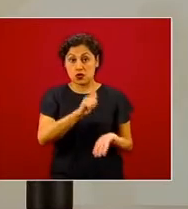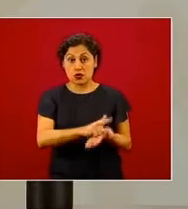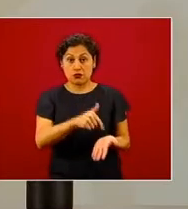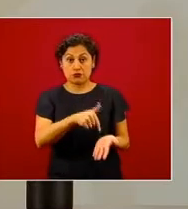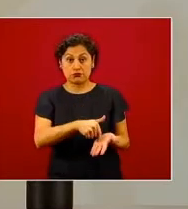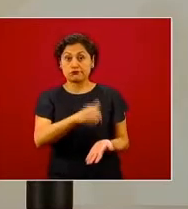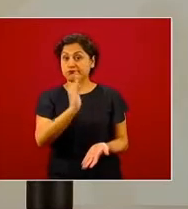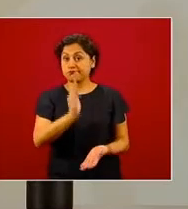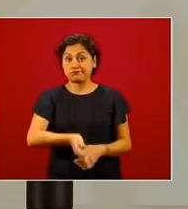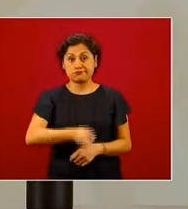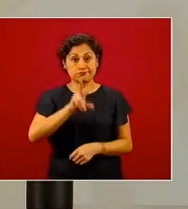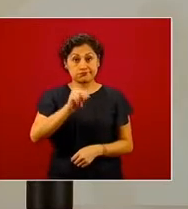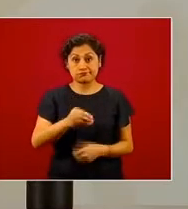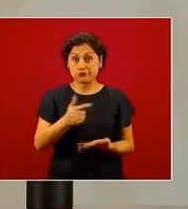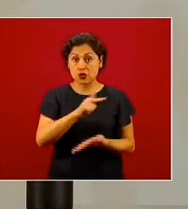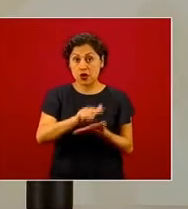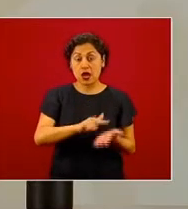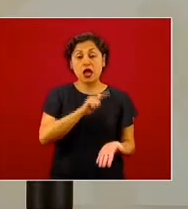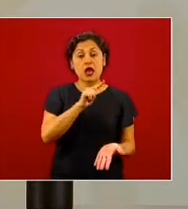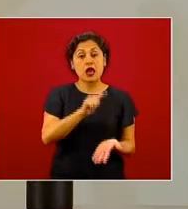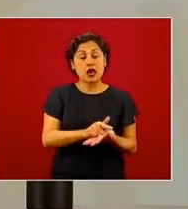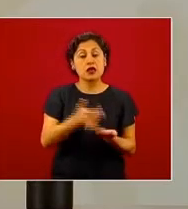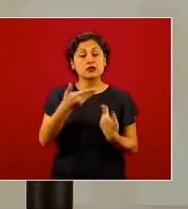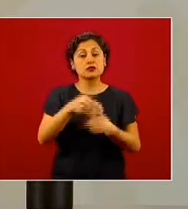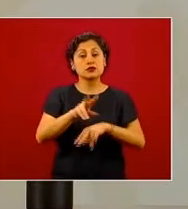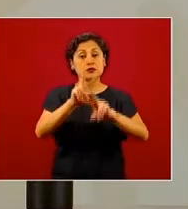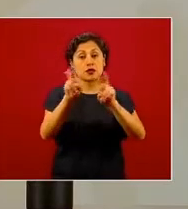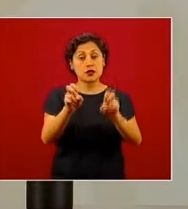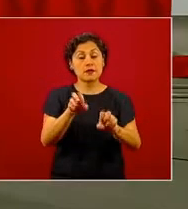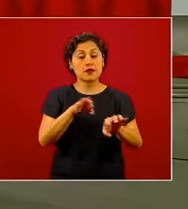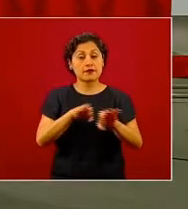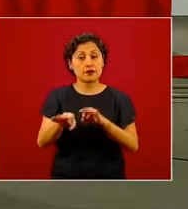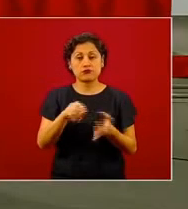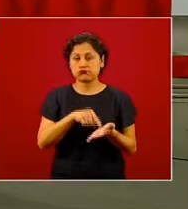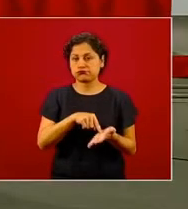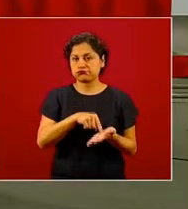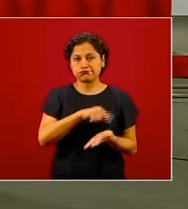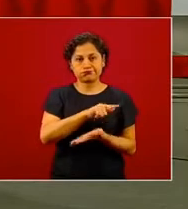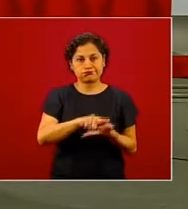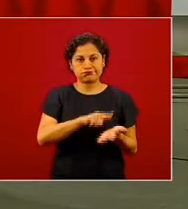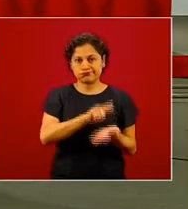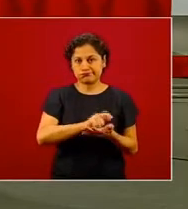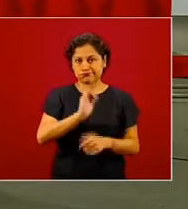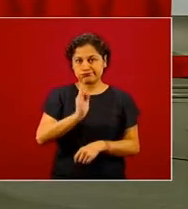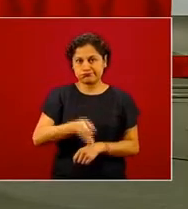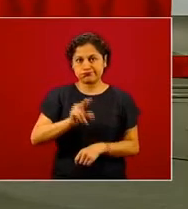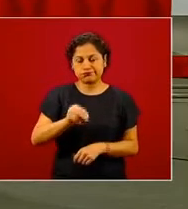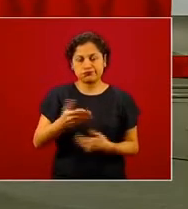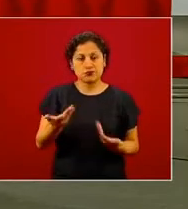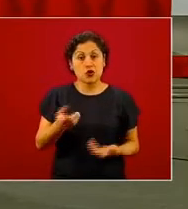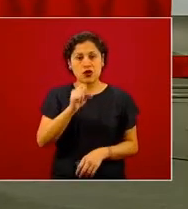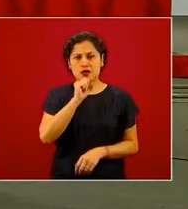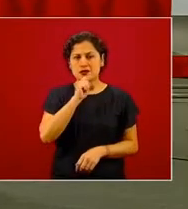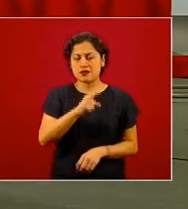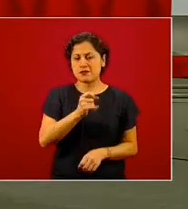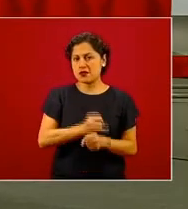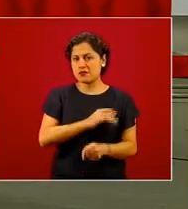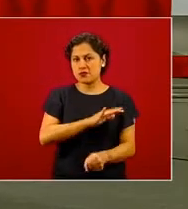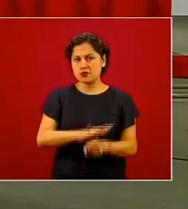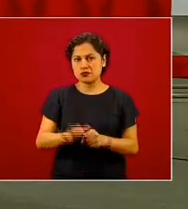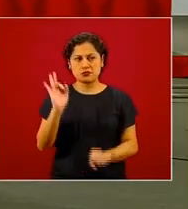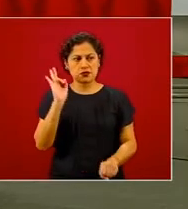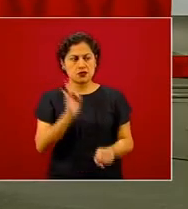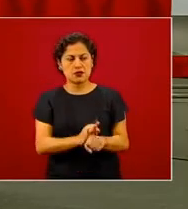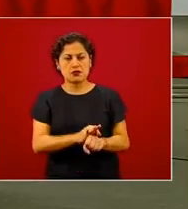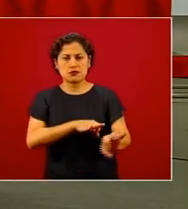the law, against labor laws, and it's also against the fundamental principles of